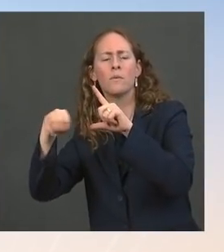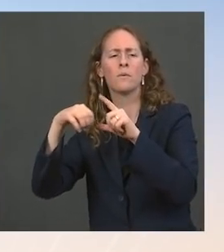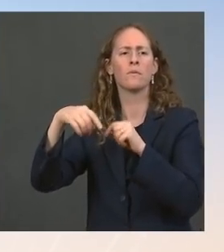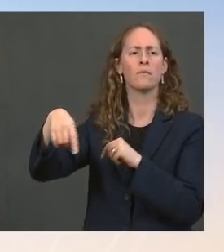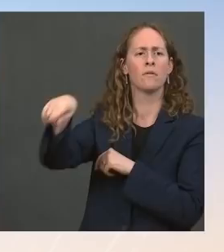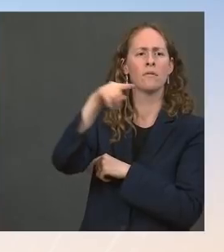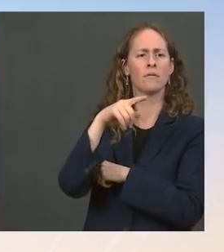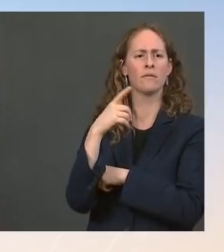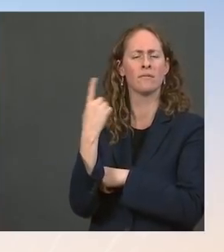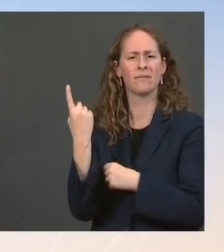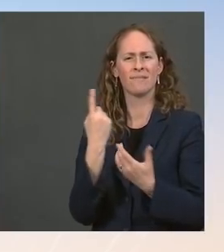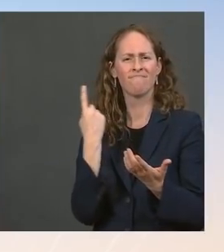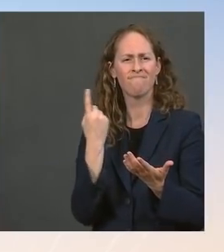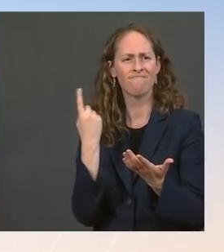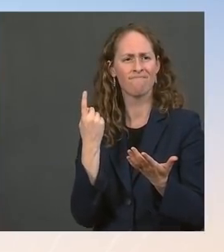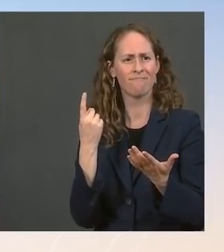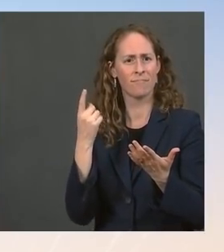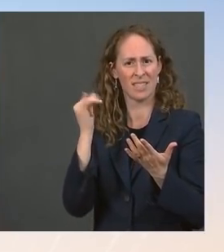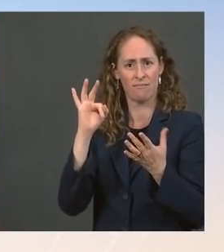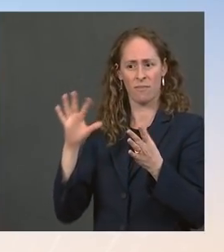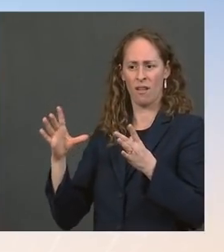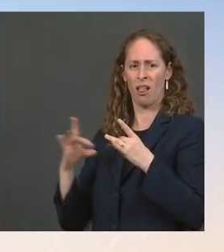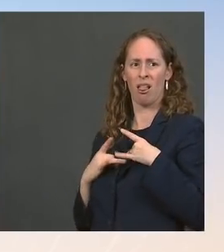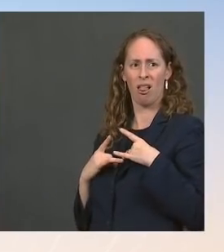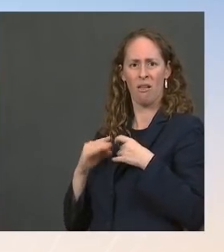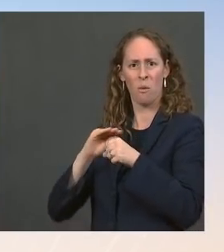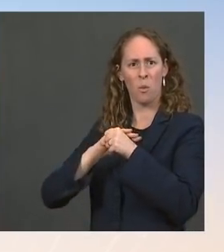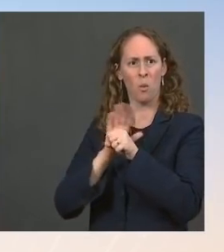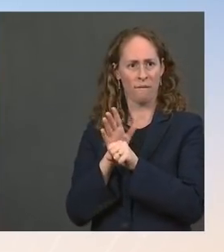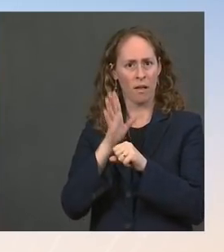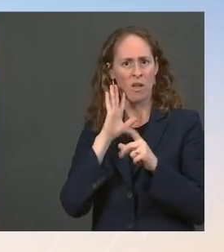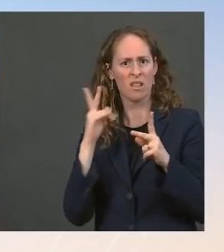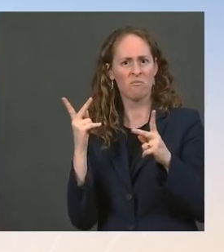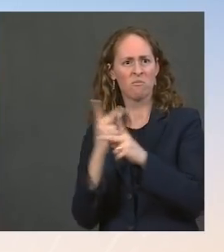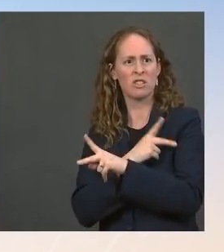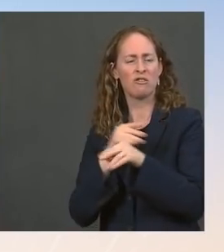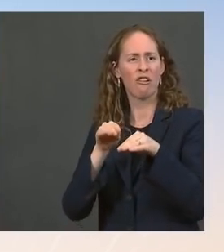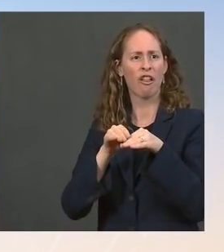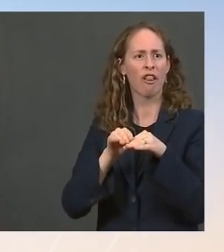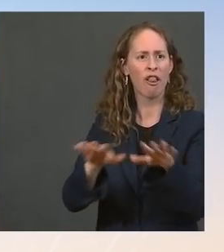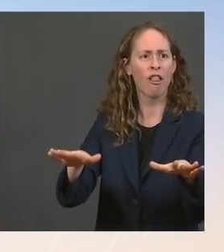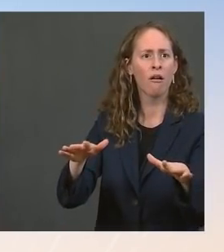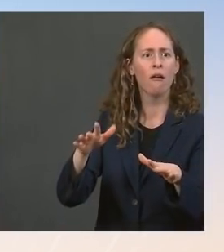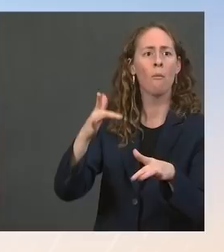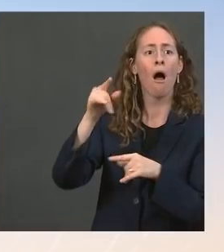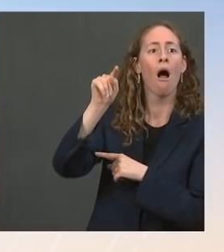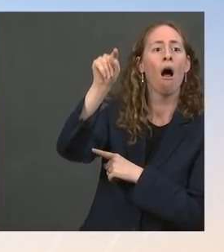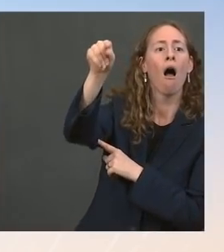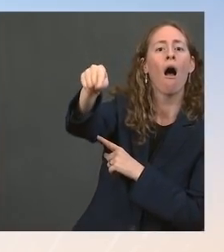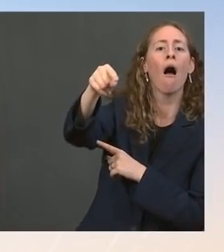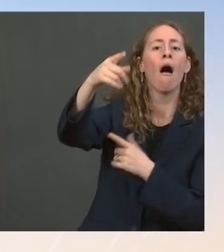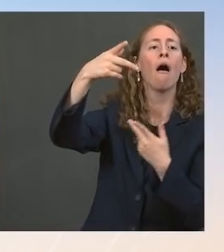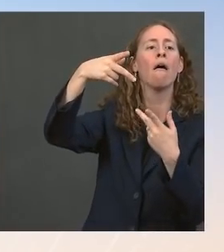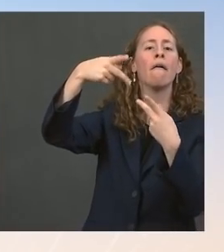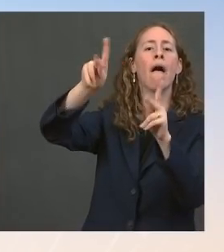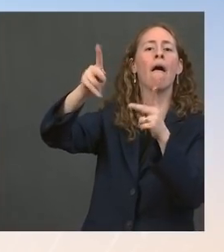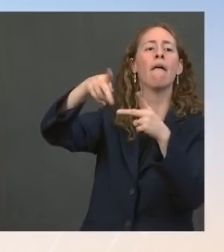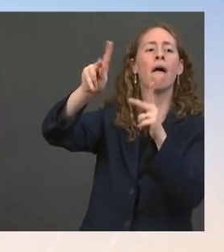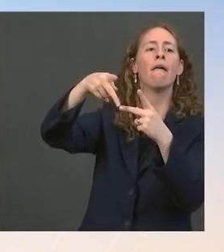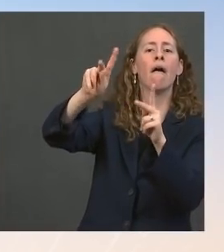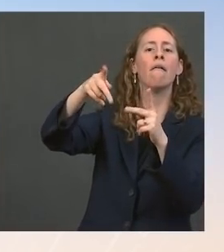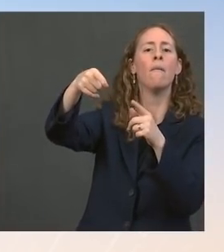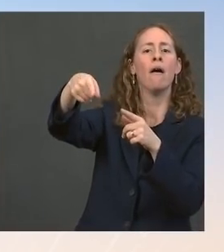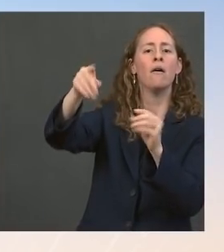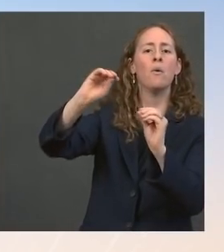of catching COVID go up because hundreds of miles away there is an open border? Well, there certainly is not an open